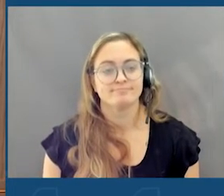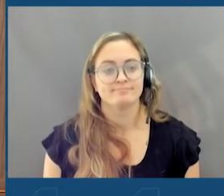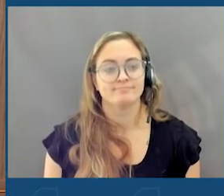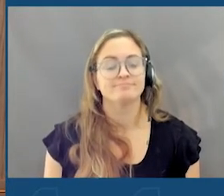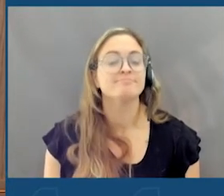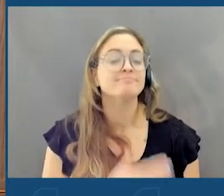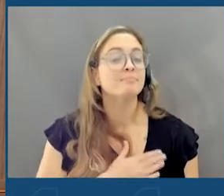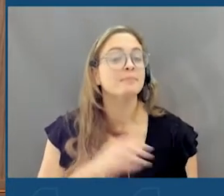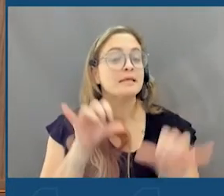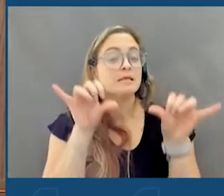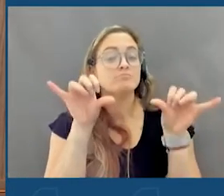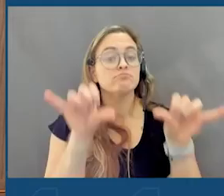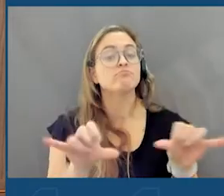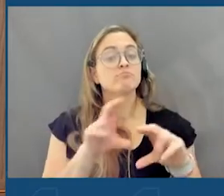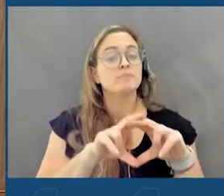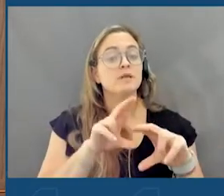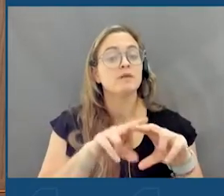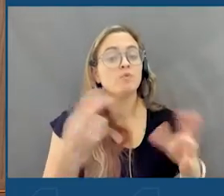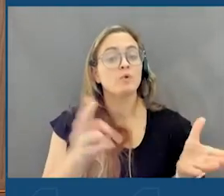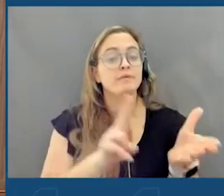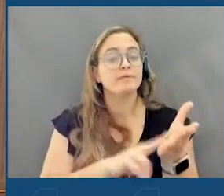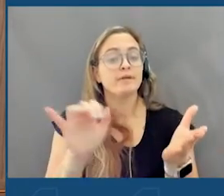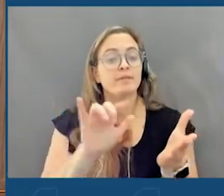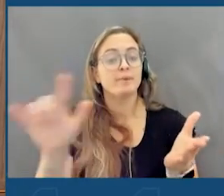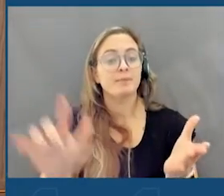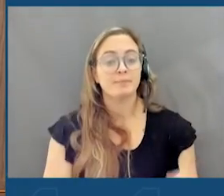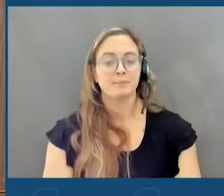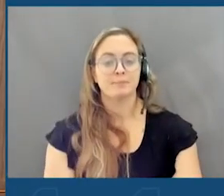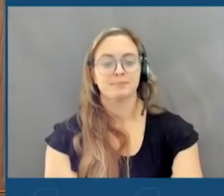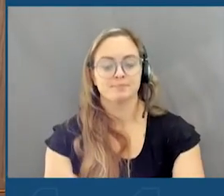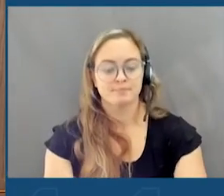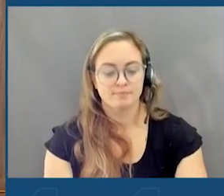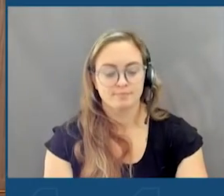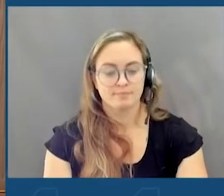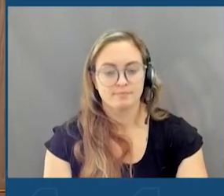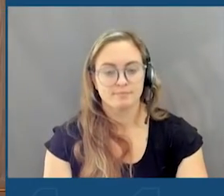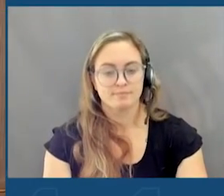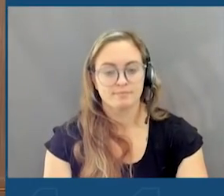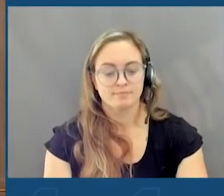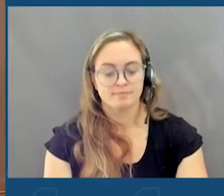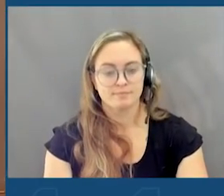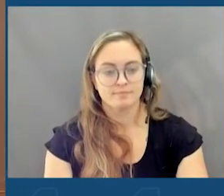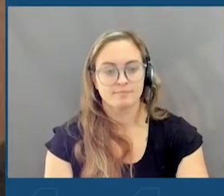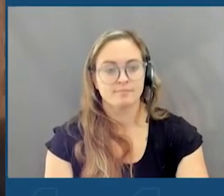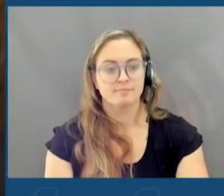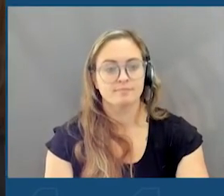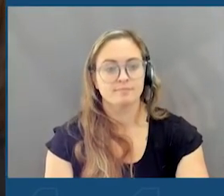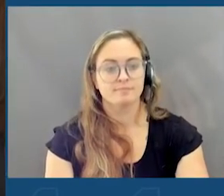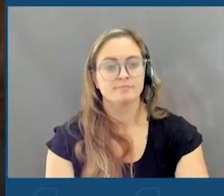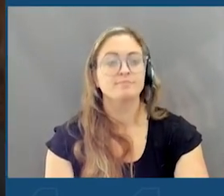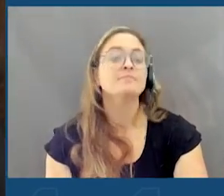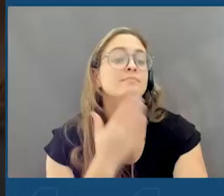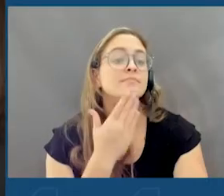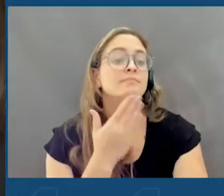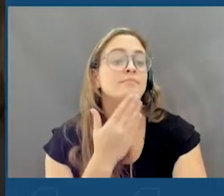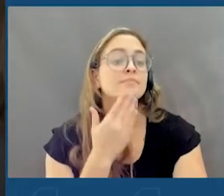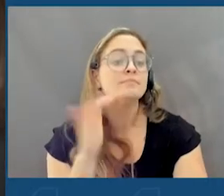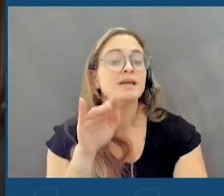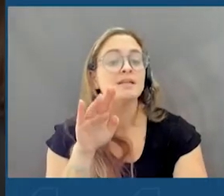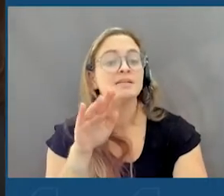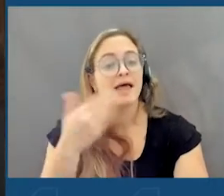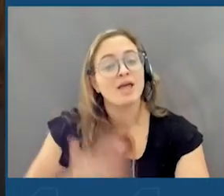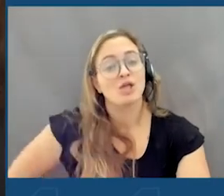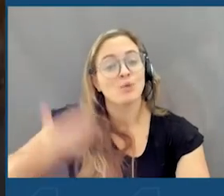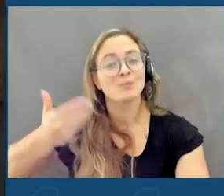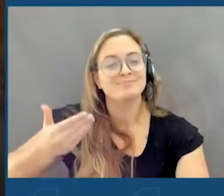Please remain seated for the signing of the bill. And thank you, God, for me, Jacqueline Knight.